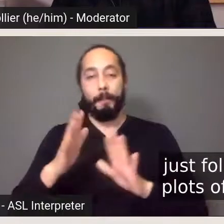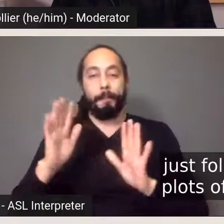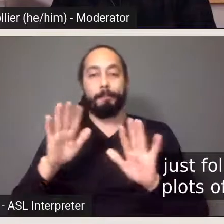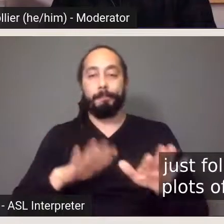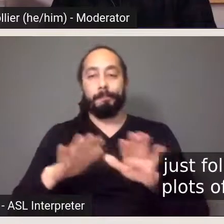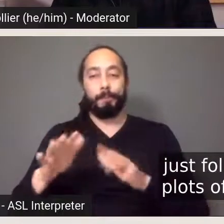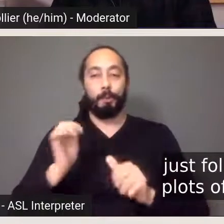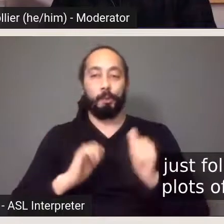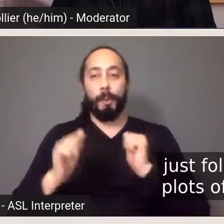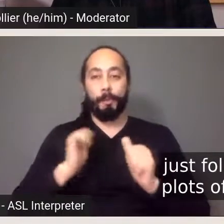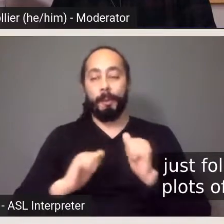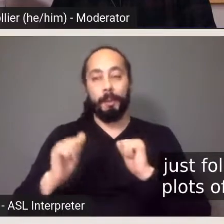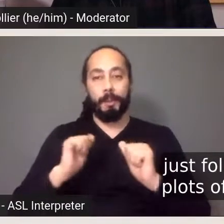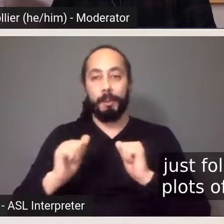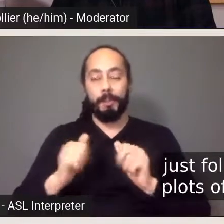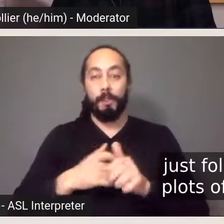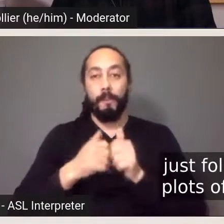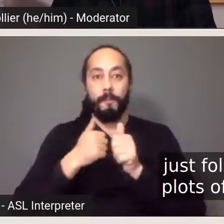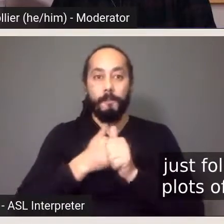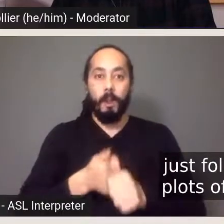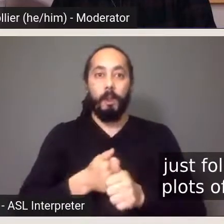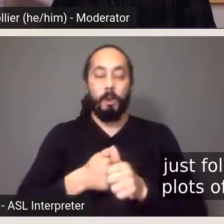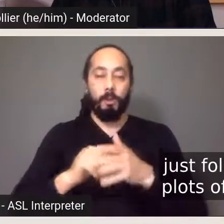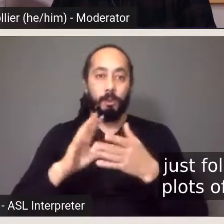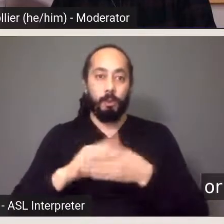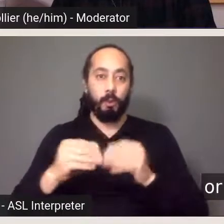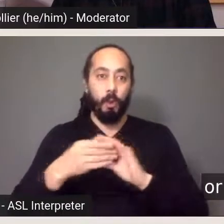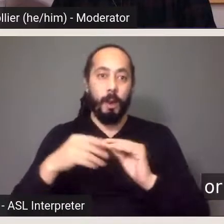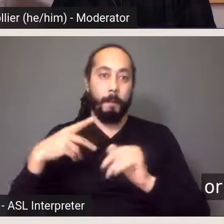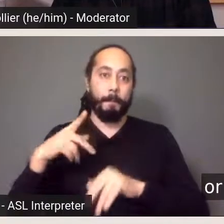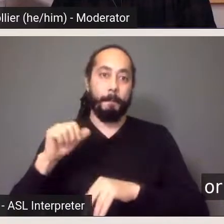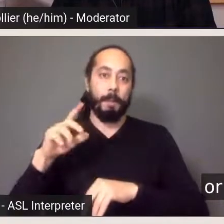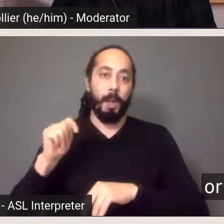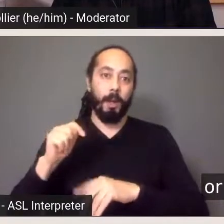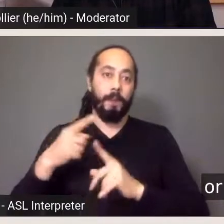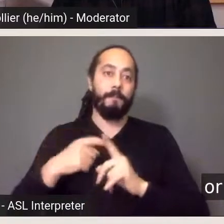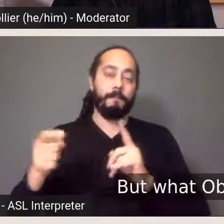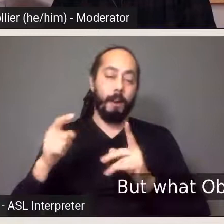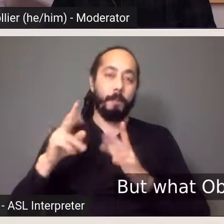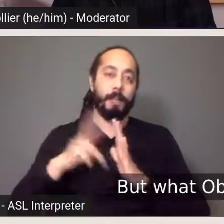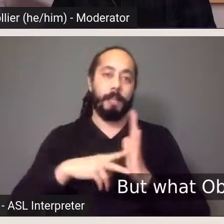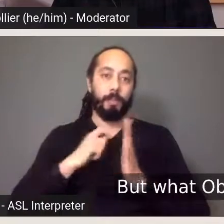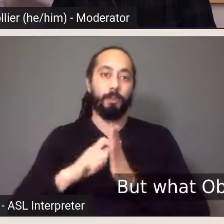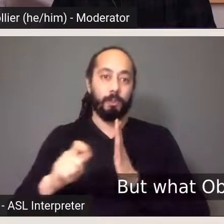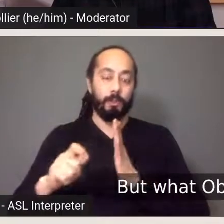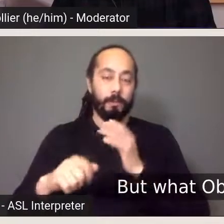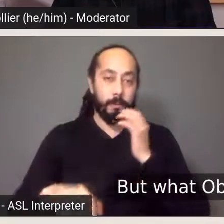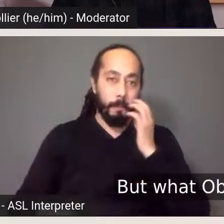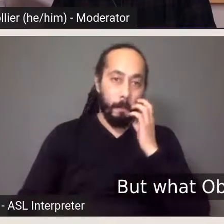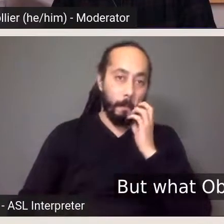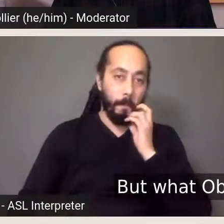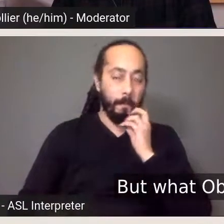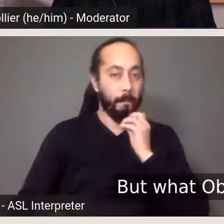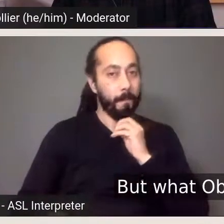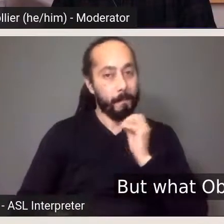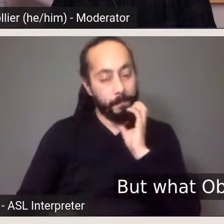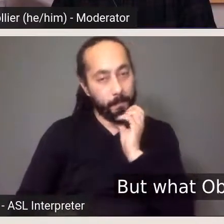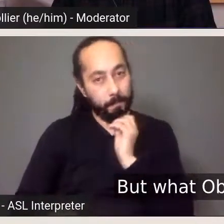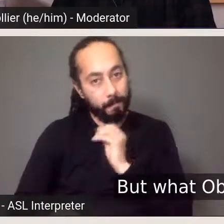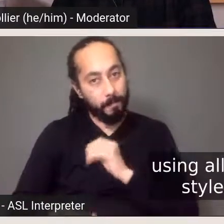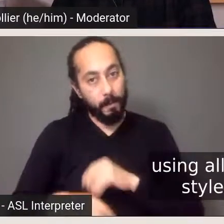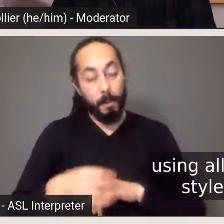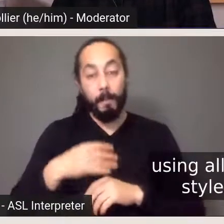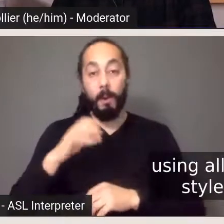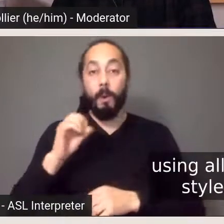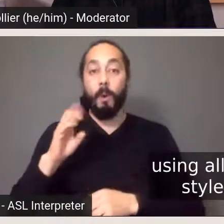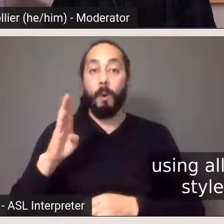followed the main plots of the literature, literary forms. But what Kobayashi wanted to